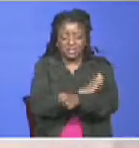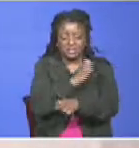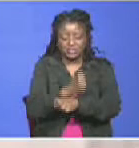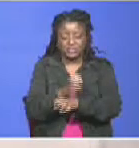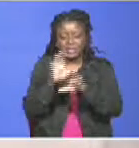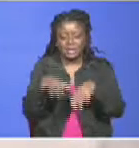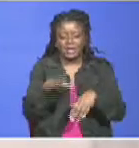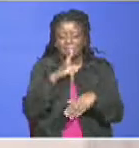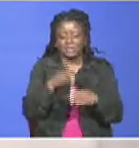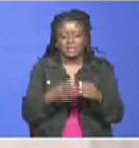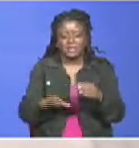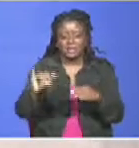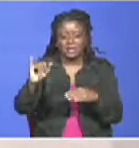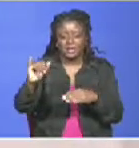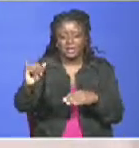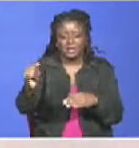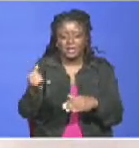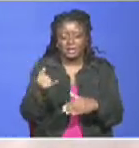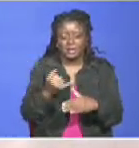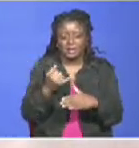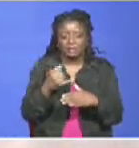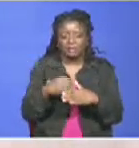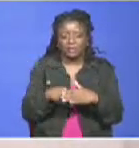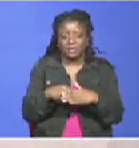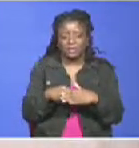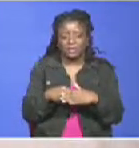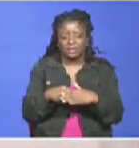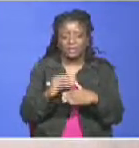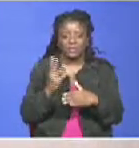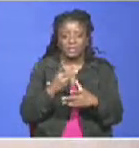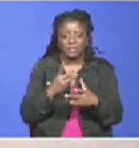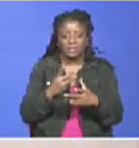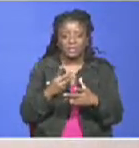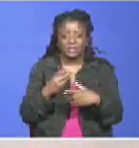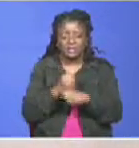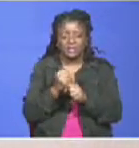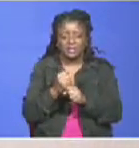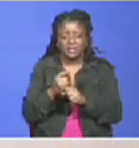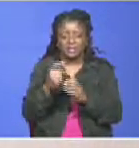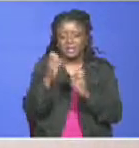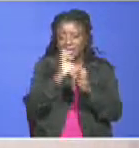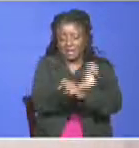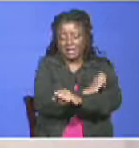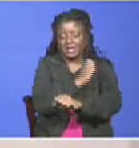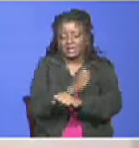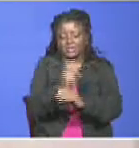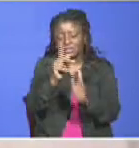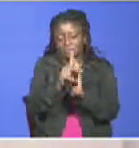We came up with an energy policy that dictated that